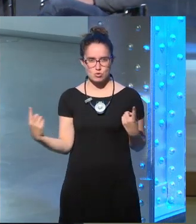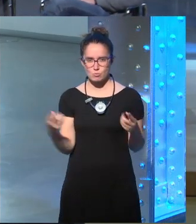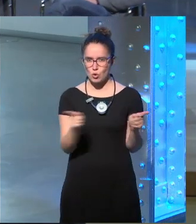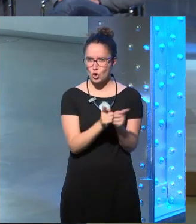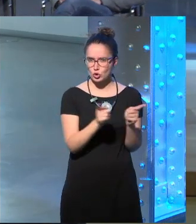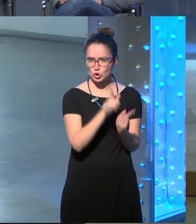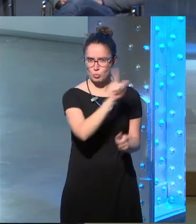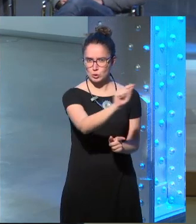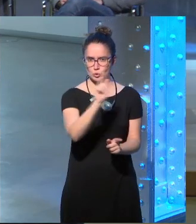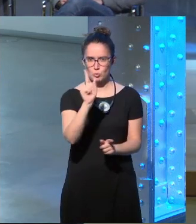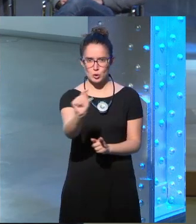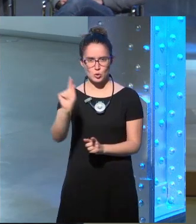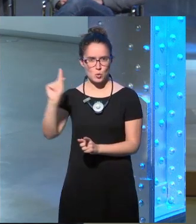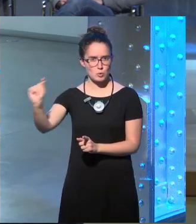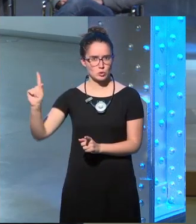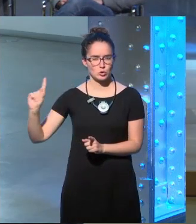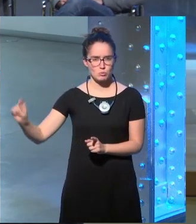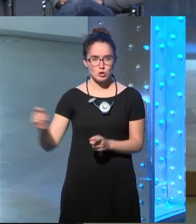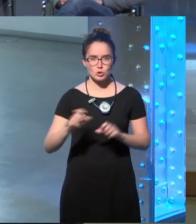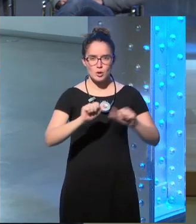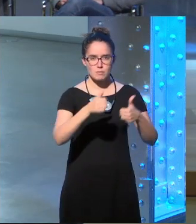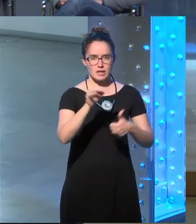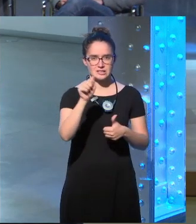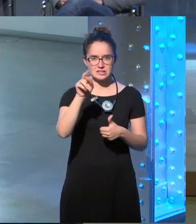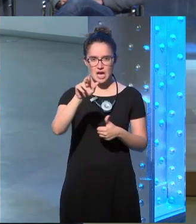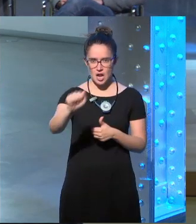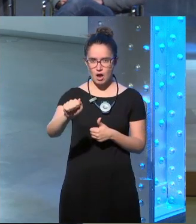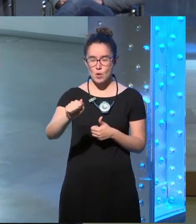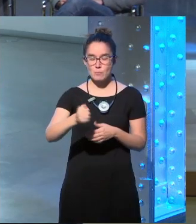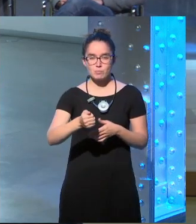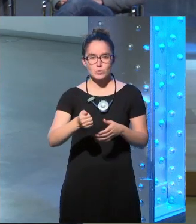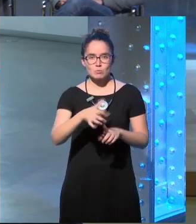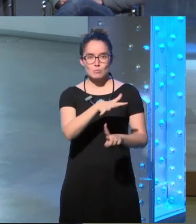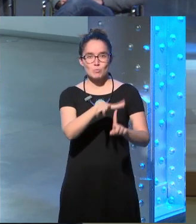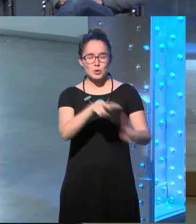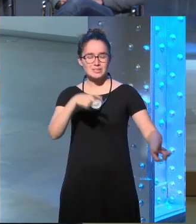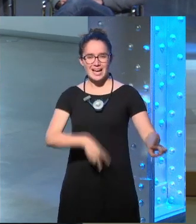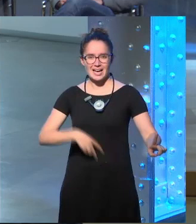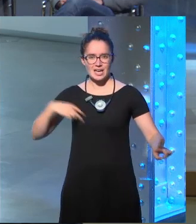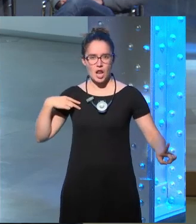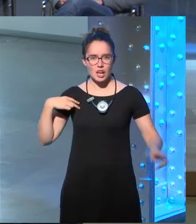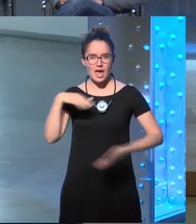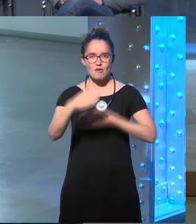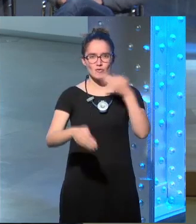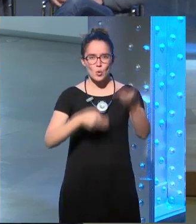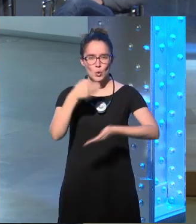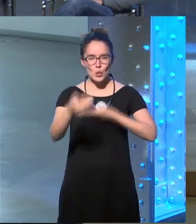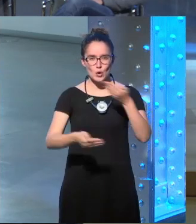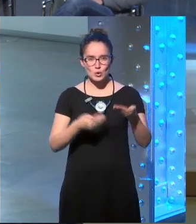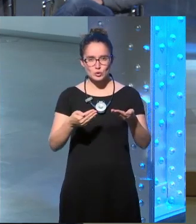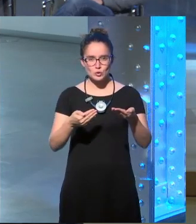is, each of you is an introduction in 1 single minute. Please, Sara, could you give us